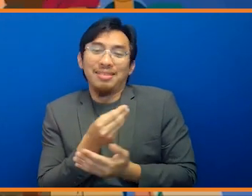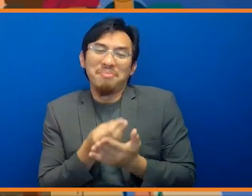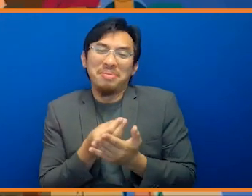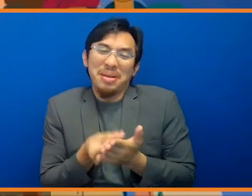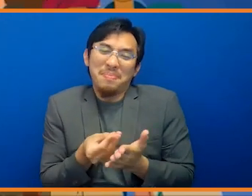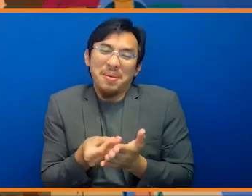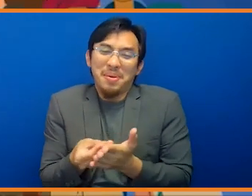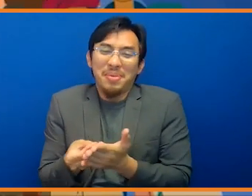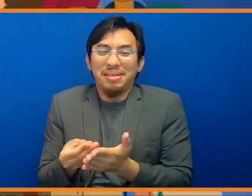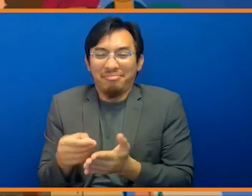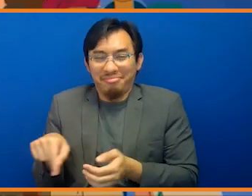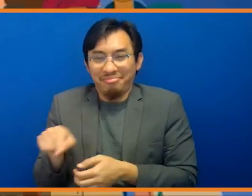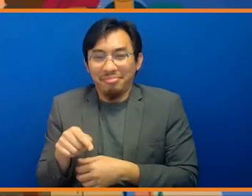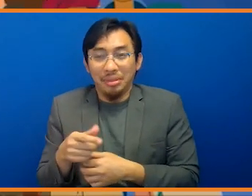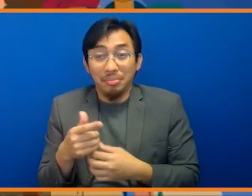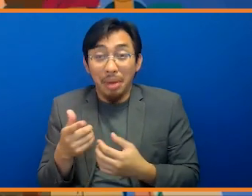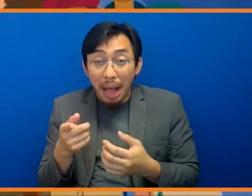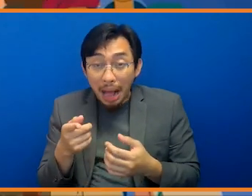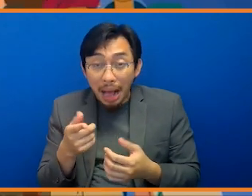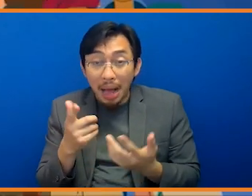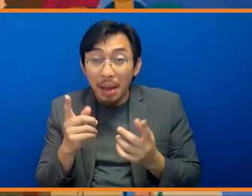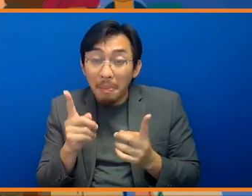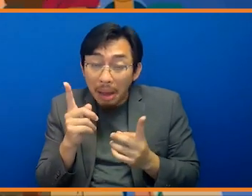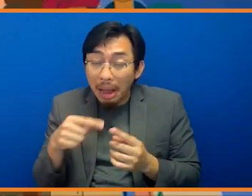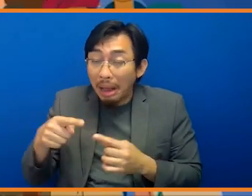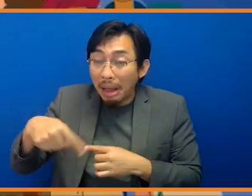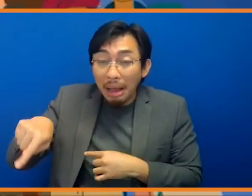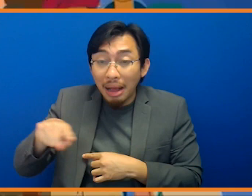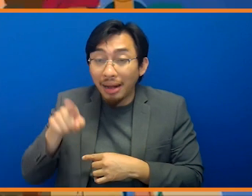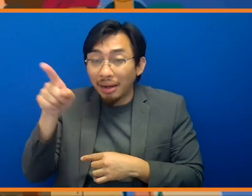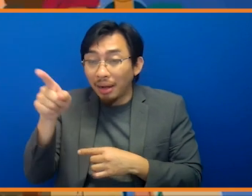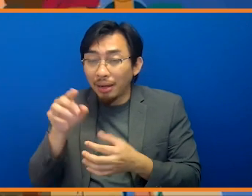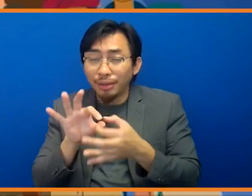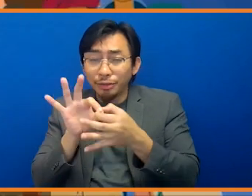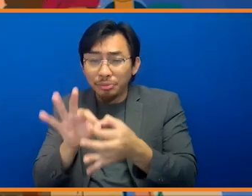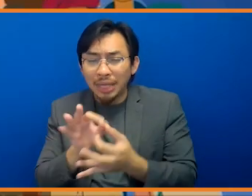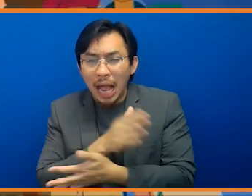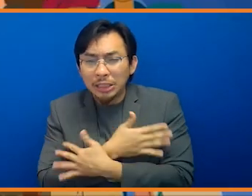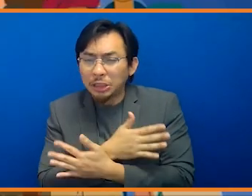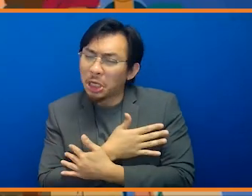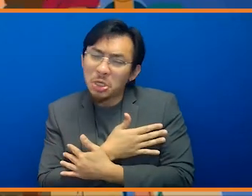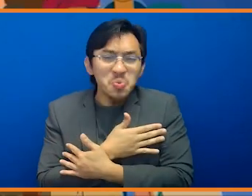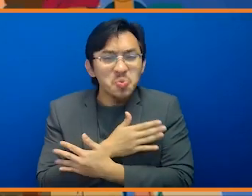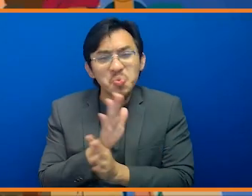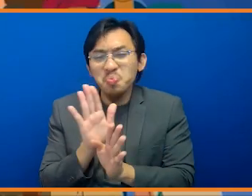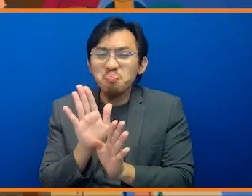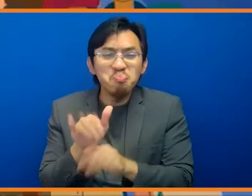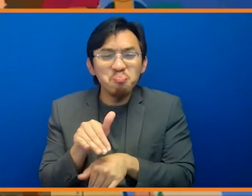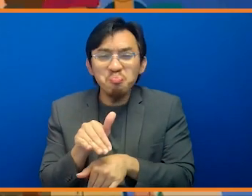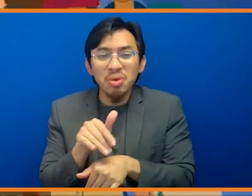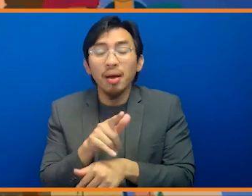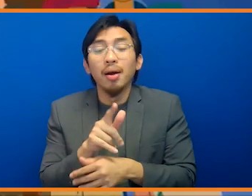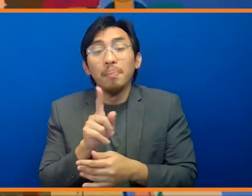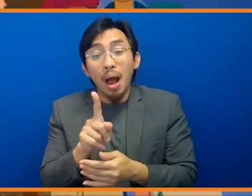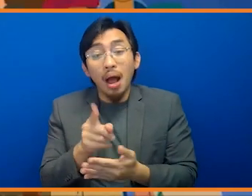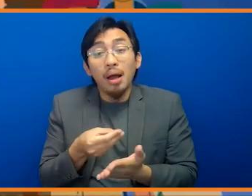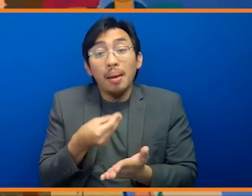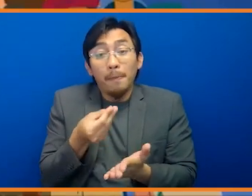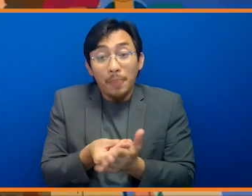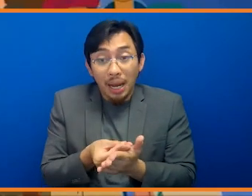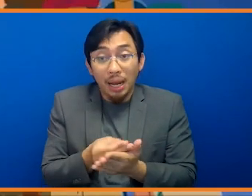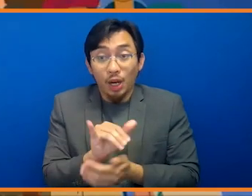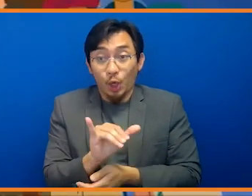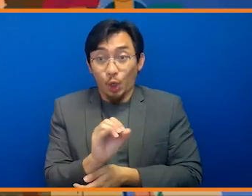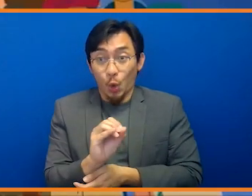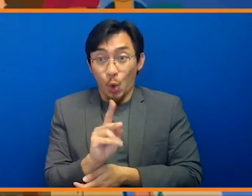previously they have no interest with Aceh, but after buying this ryokan,